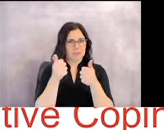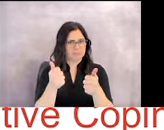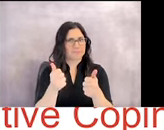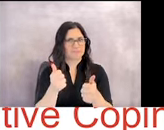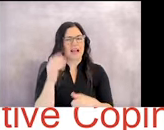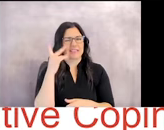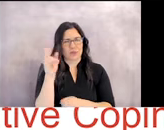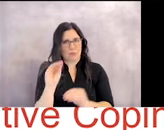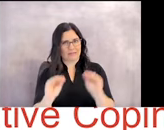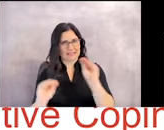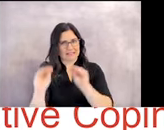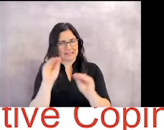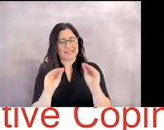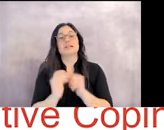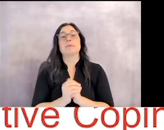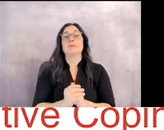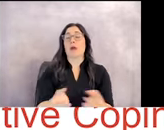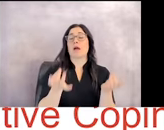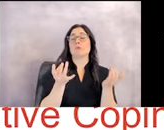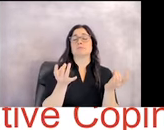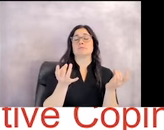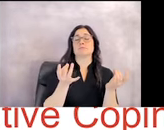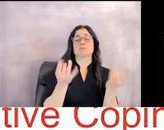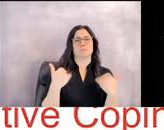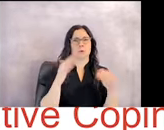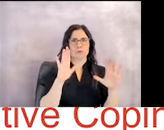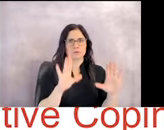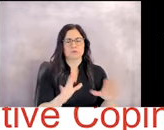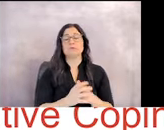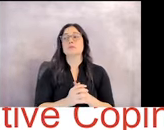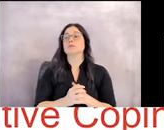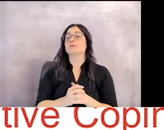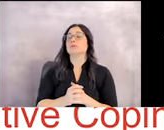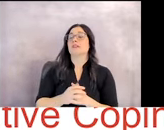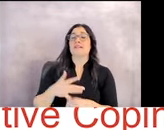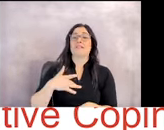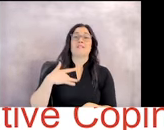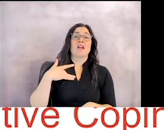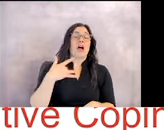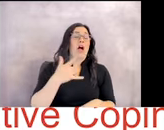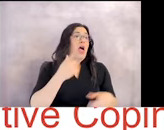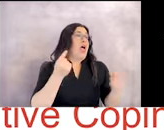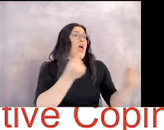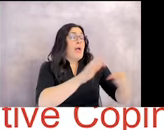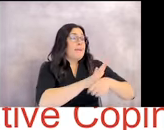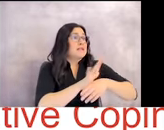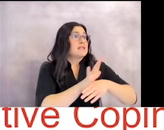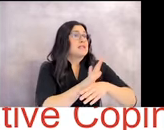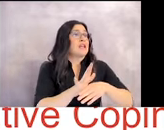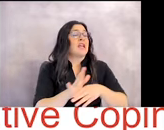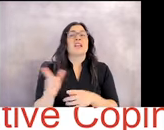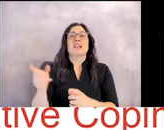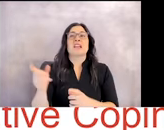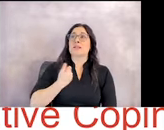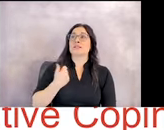too. Meditation is wonderful. Extending grace to yourself and your students.